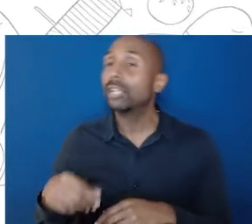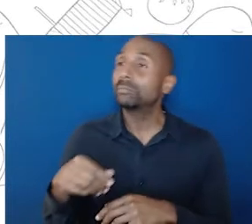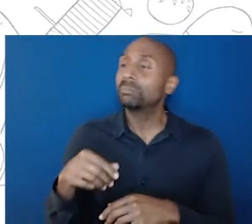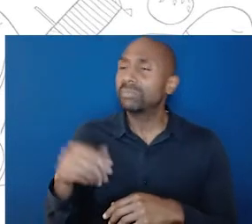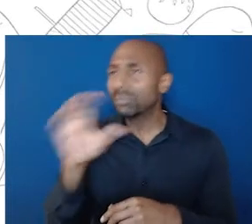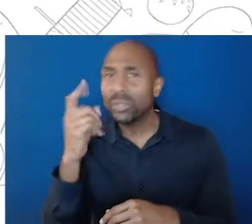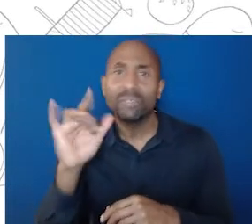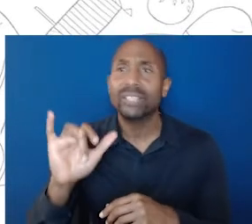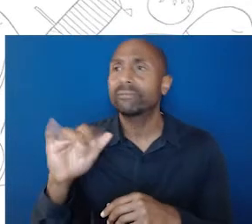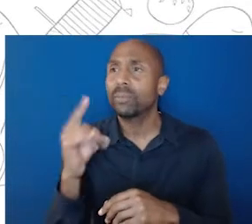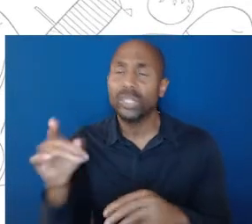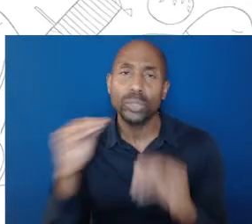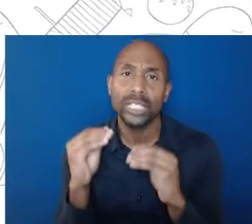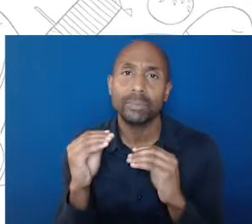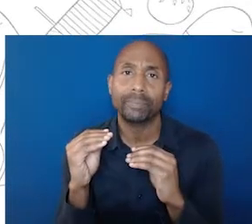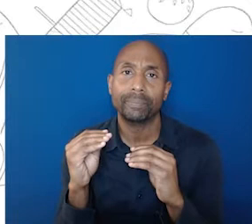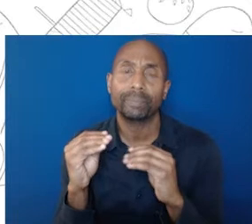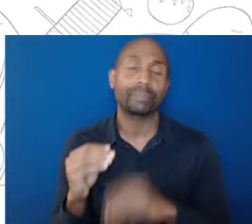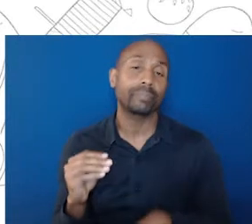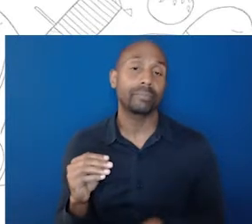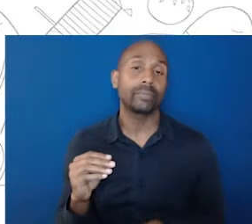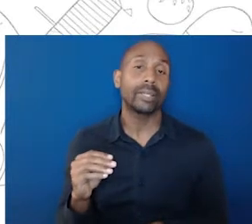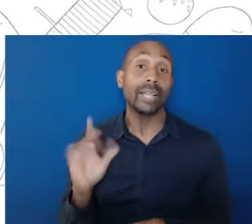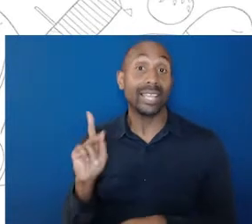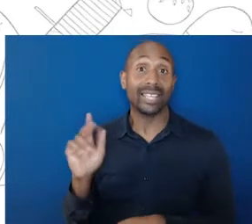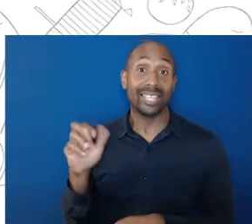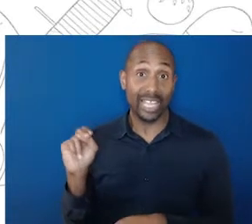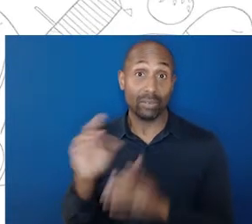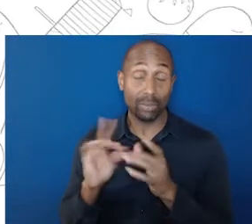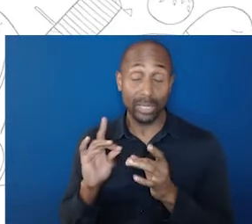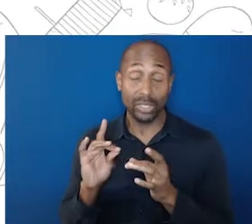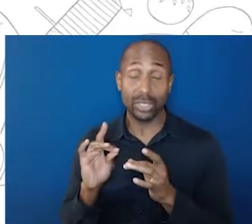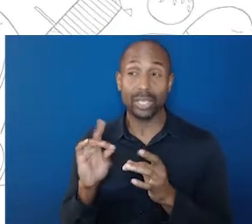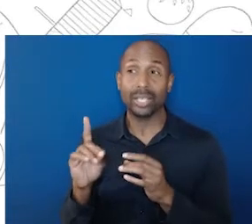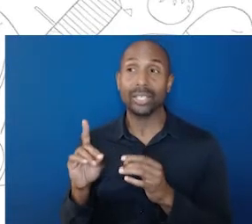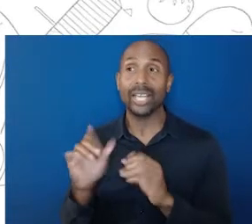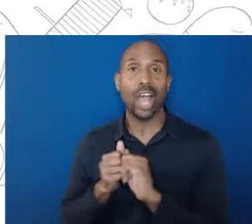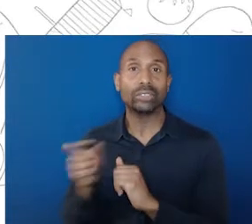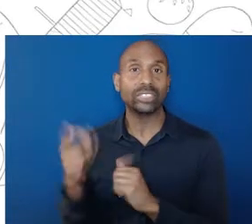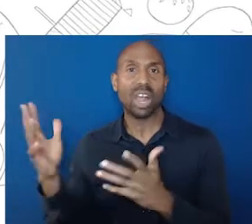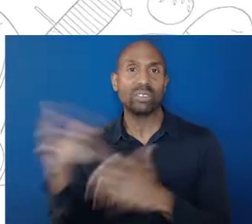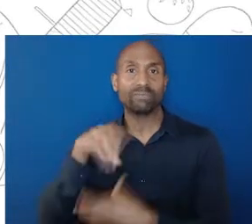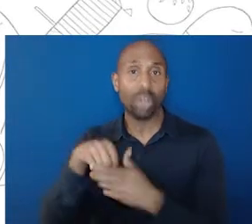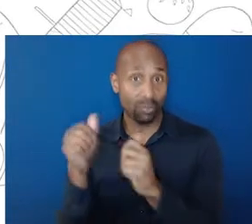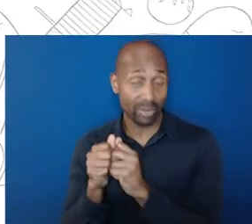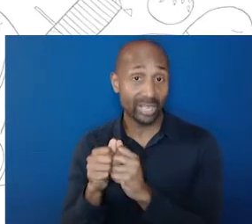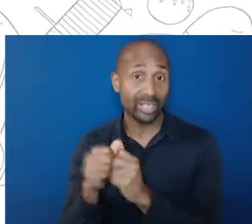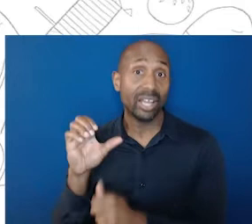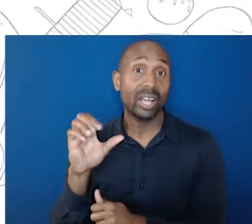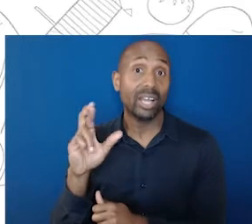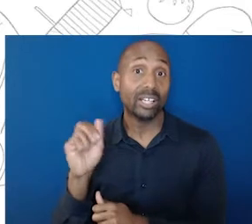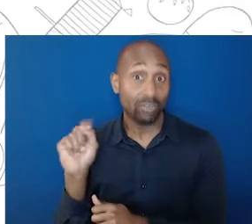And I'm someone similar to how Karen was saying, who I've always been very, very interested in crafting. And I did start